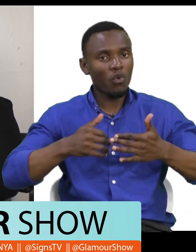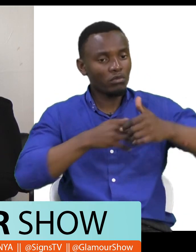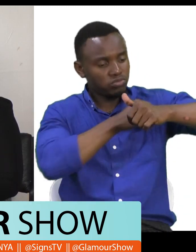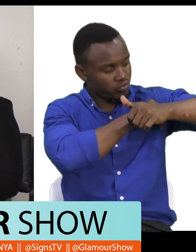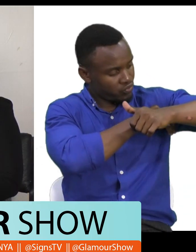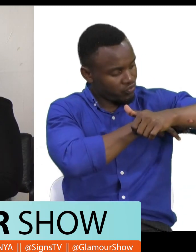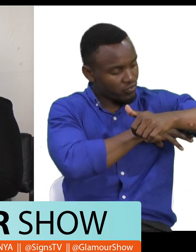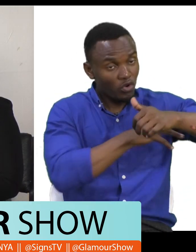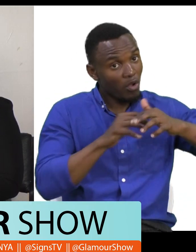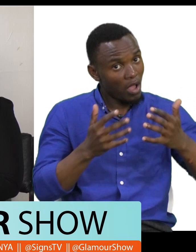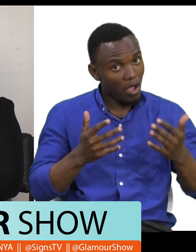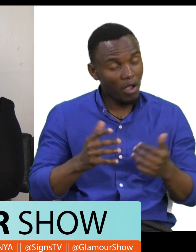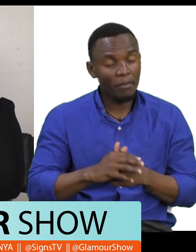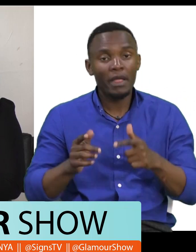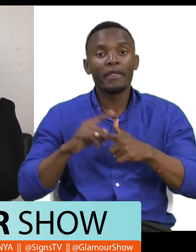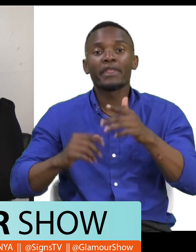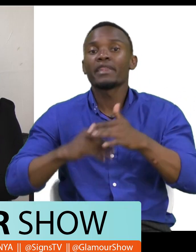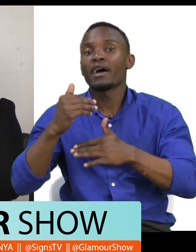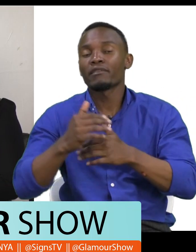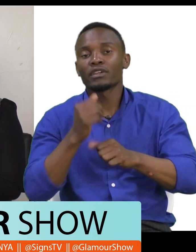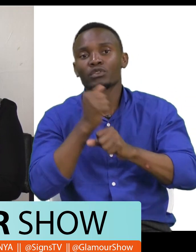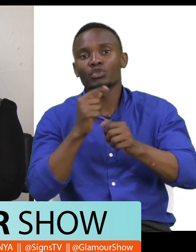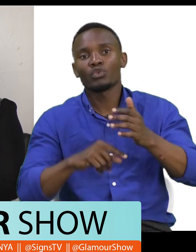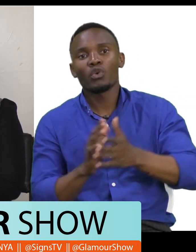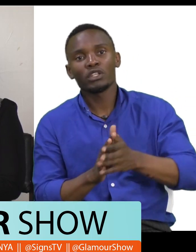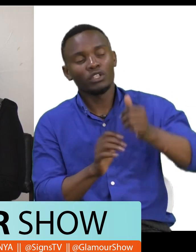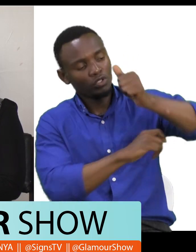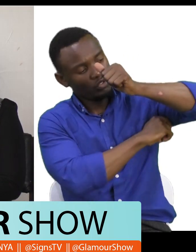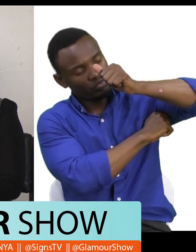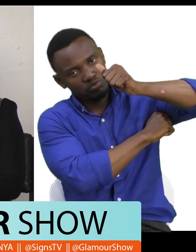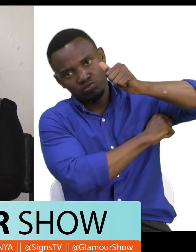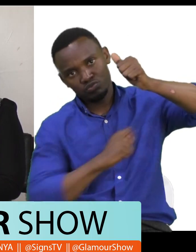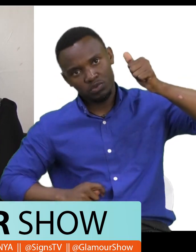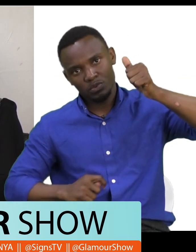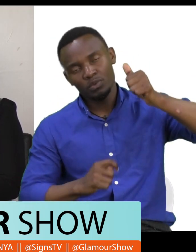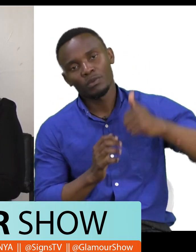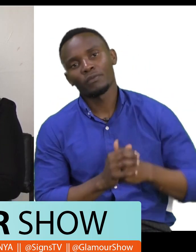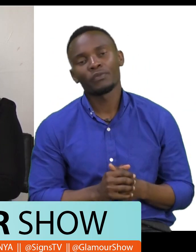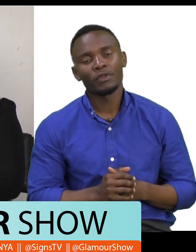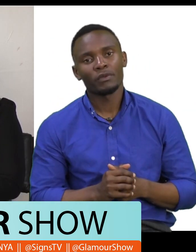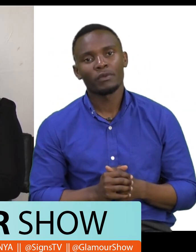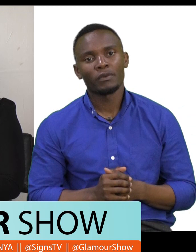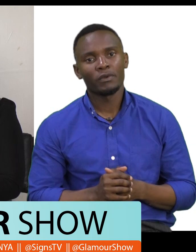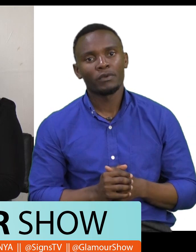growth pattern, and then after that, you remove against the growth pattern of